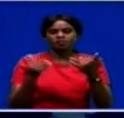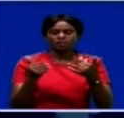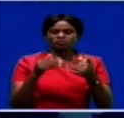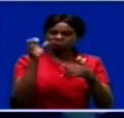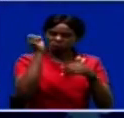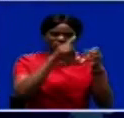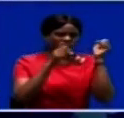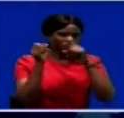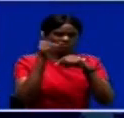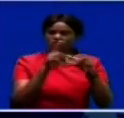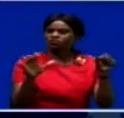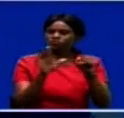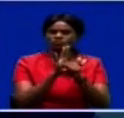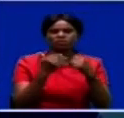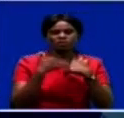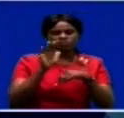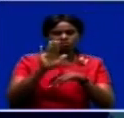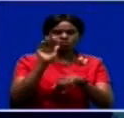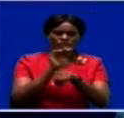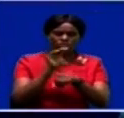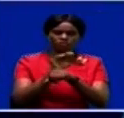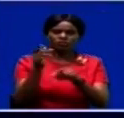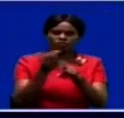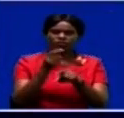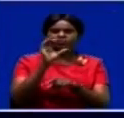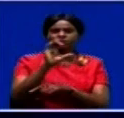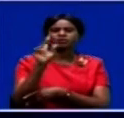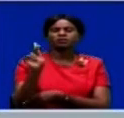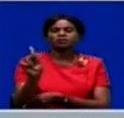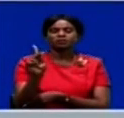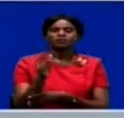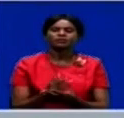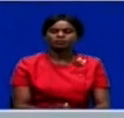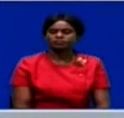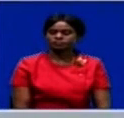is disappointed with the alleged comments made by Mr. Kambwili.